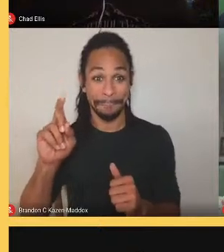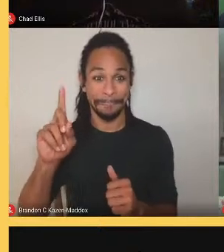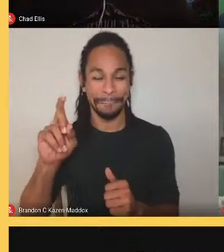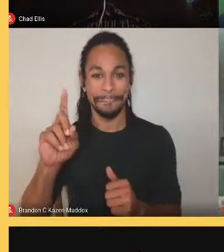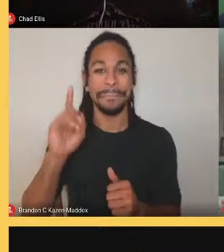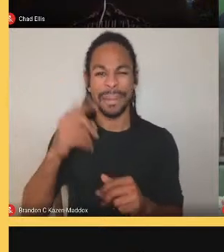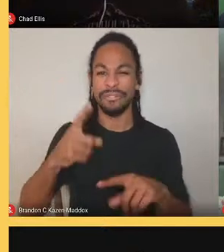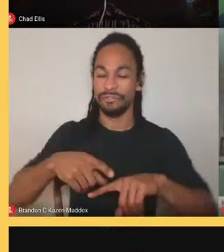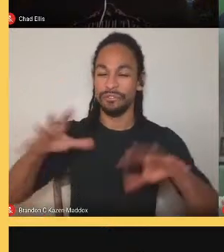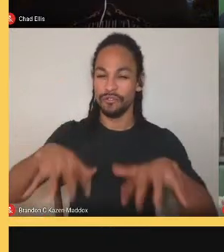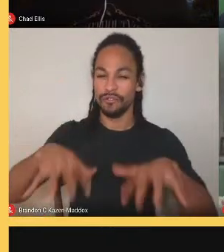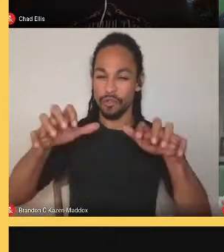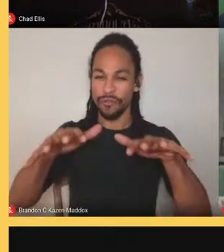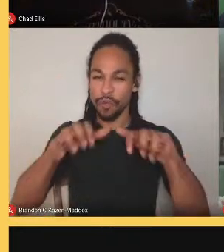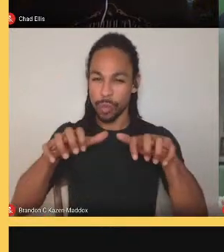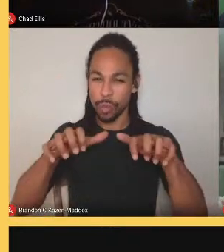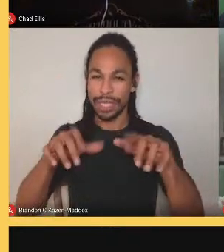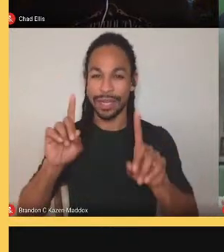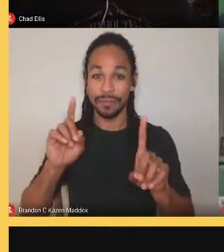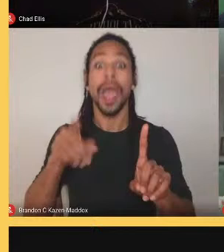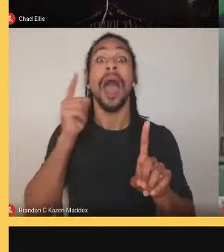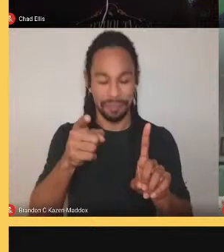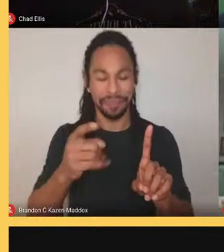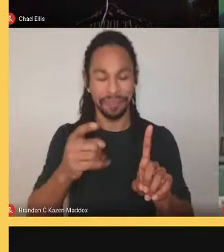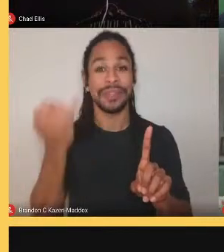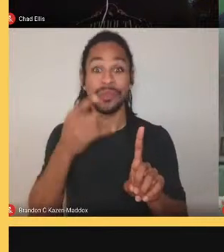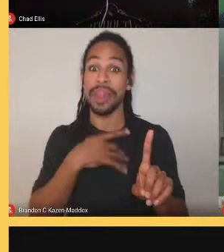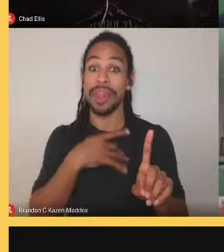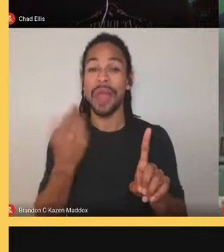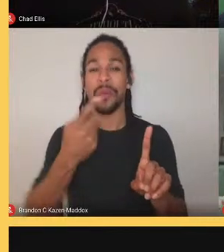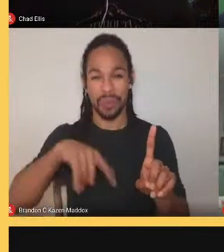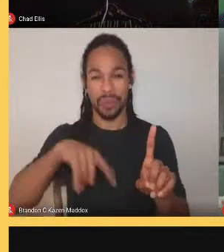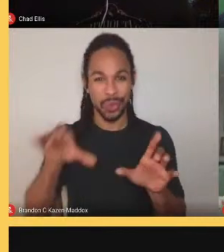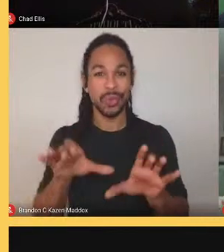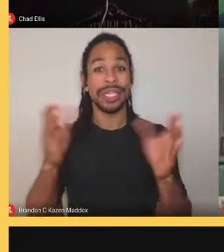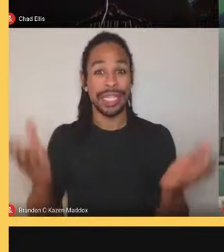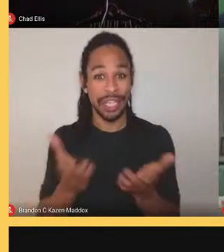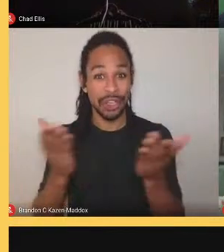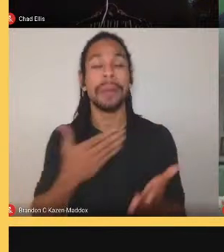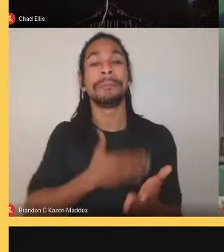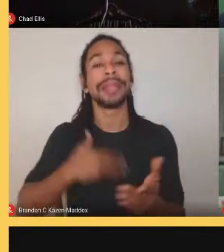If you like what we're doing here, please consider supporting us on Patreon at